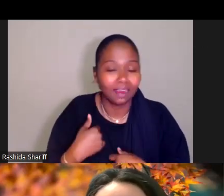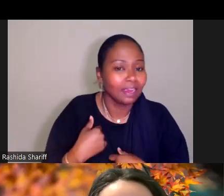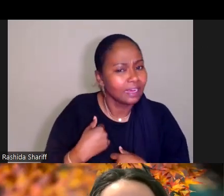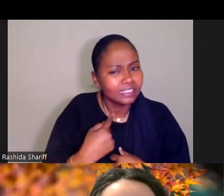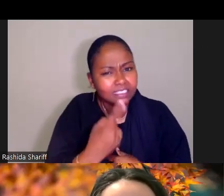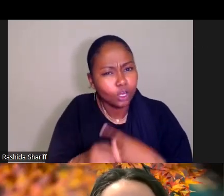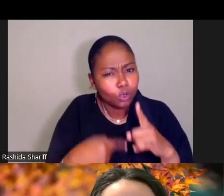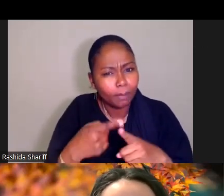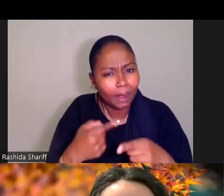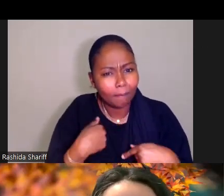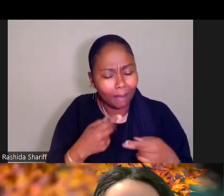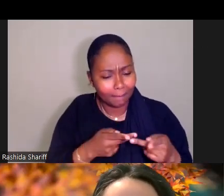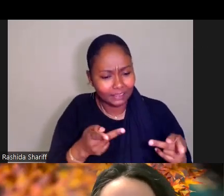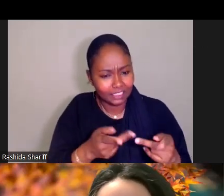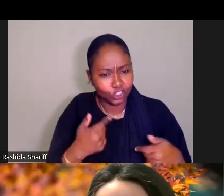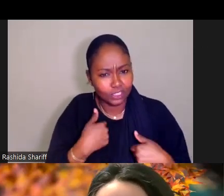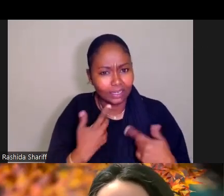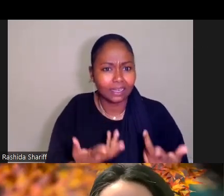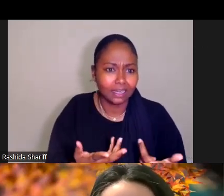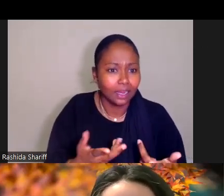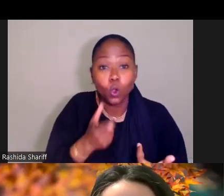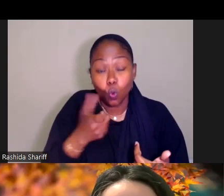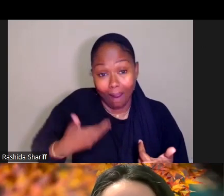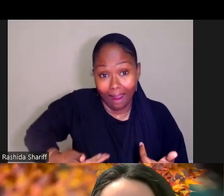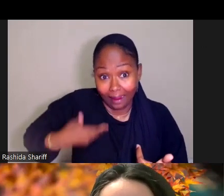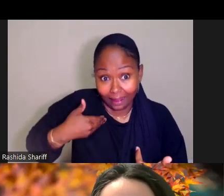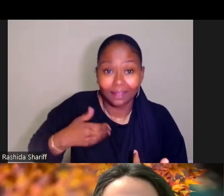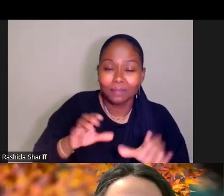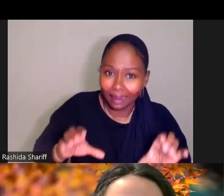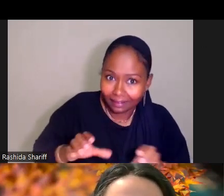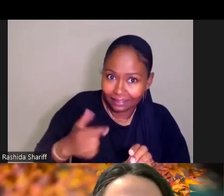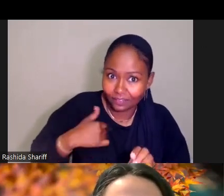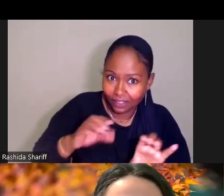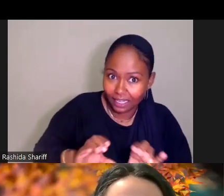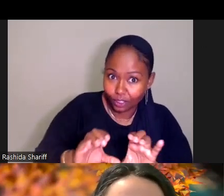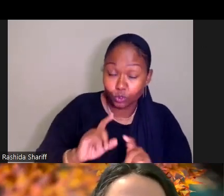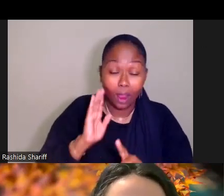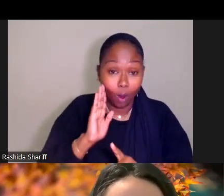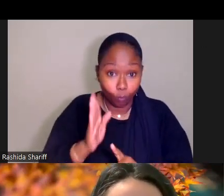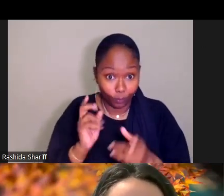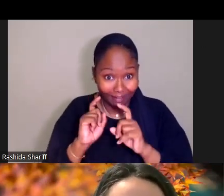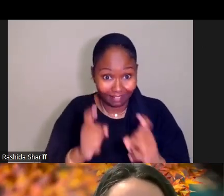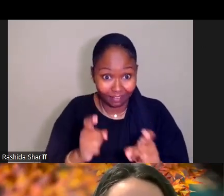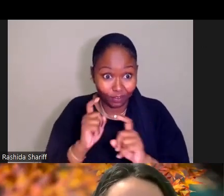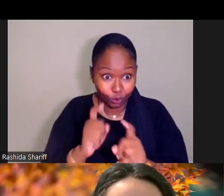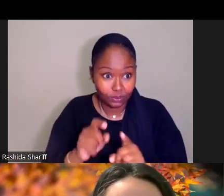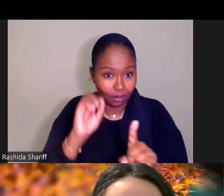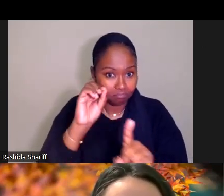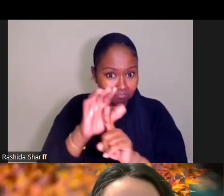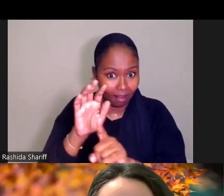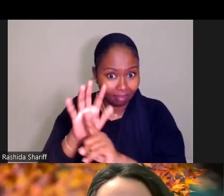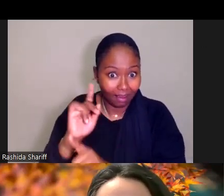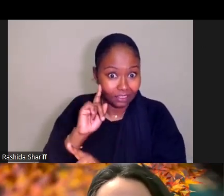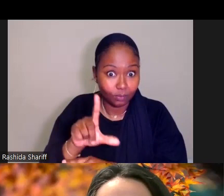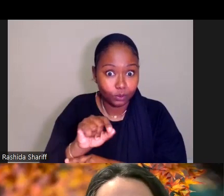my position, who I am, and some activities that I've been doing. I will be giving some highlights from the 2023 Public Guardian